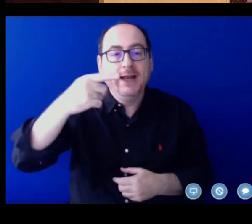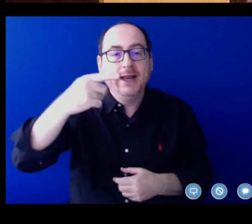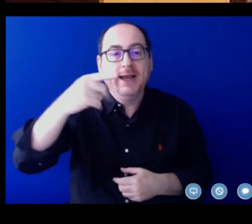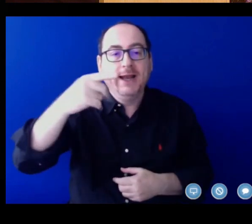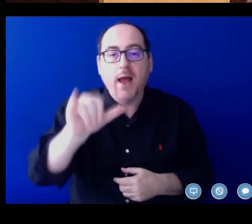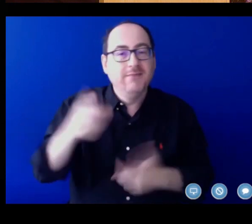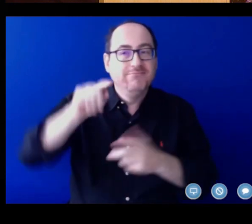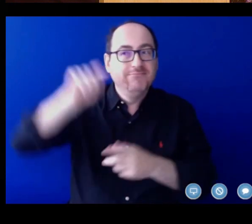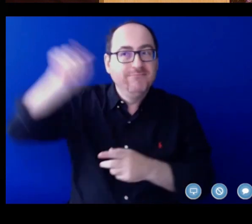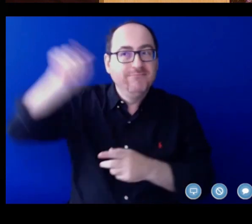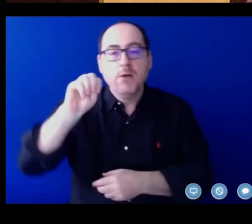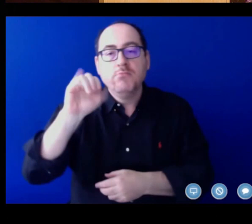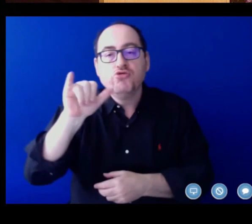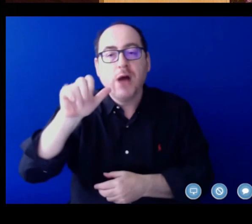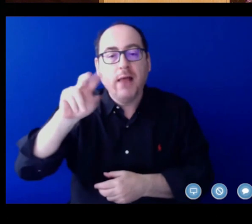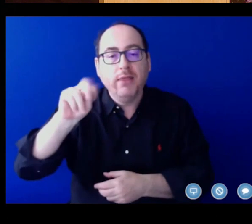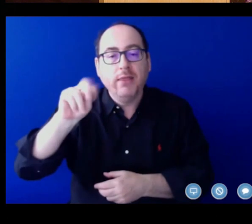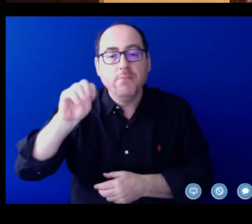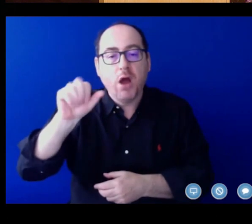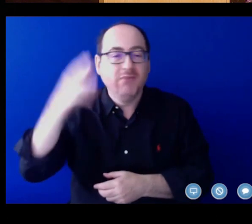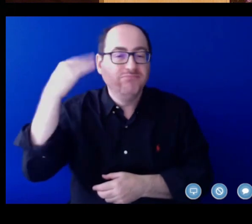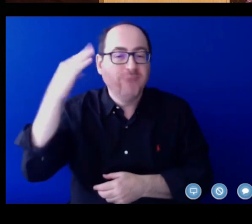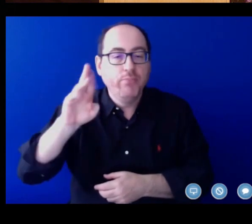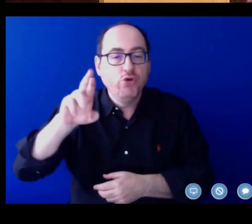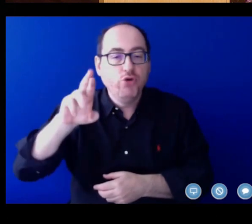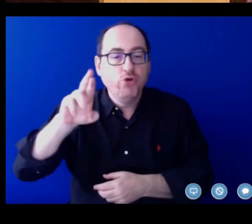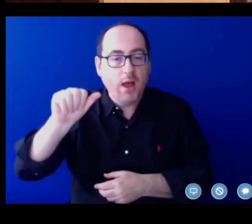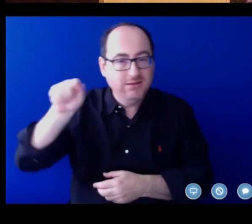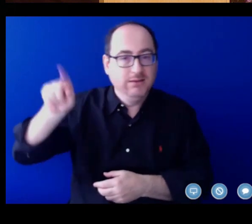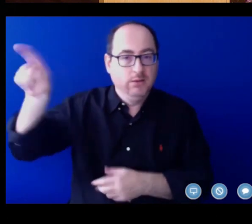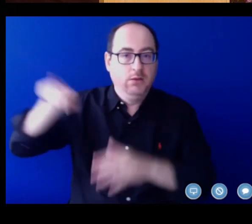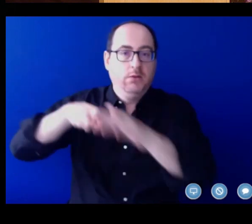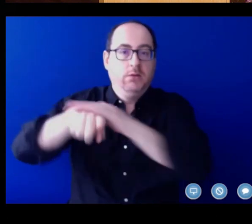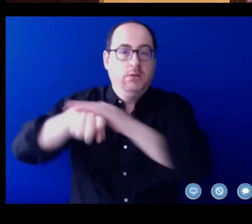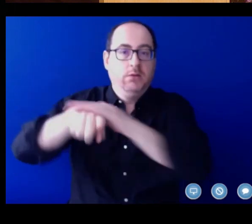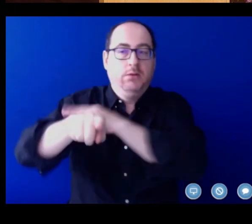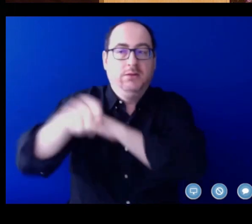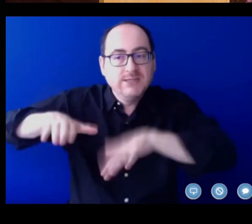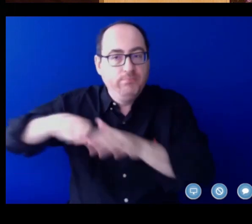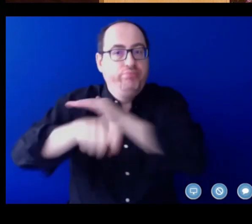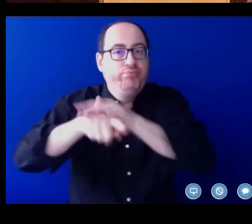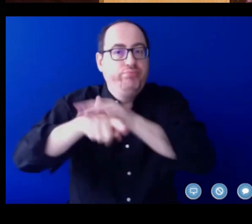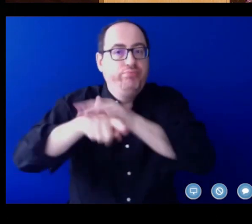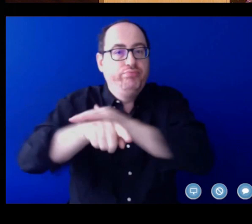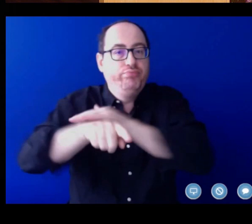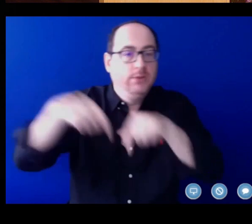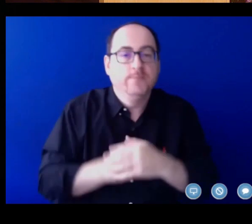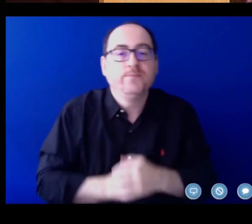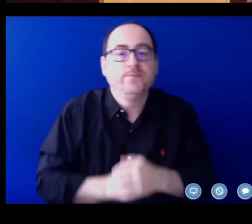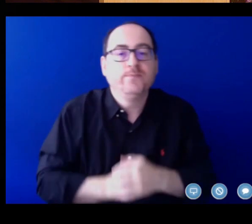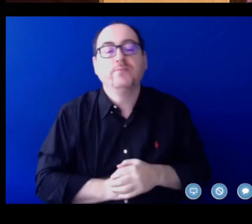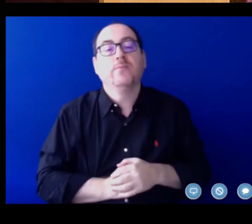intensive program called the Refugee Education Support Program. It's a program that's conducted as a partnership